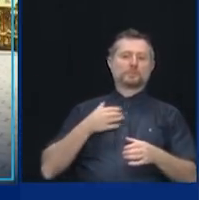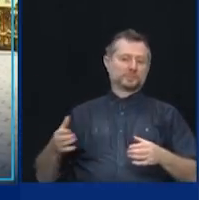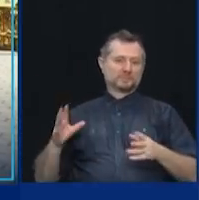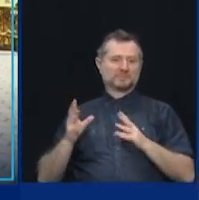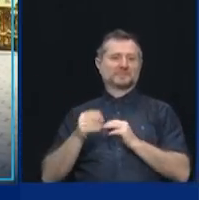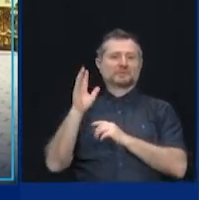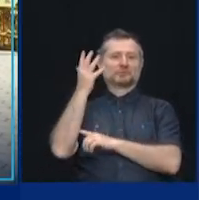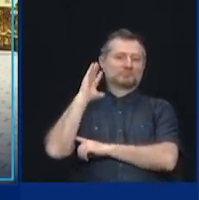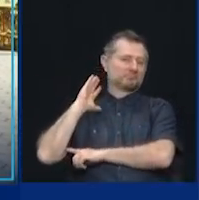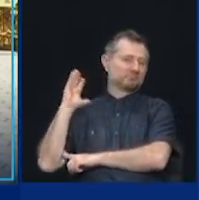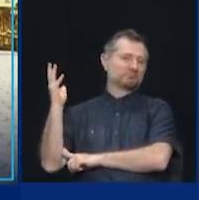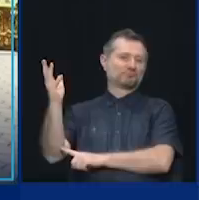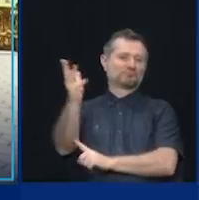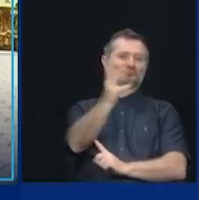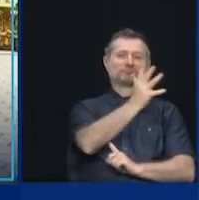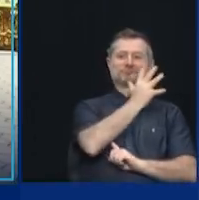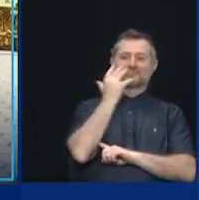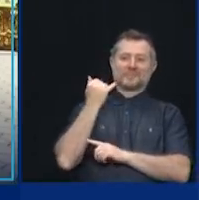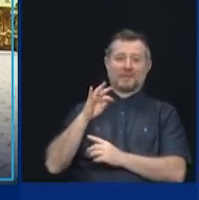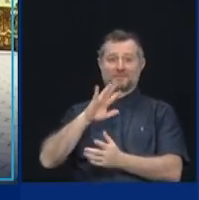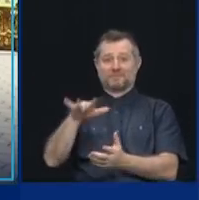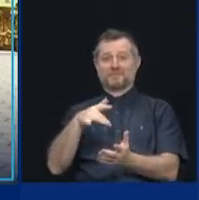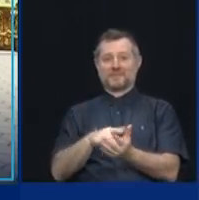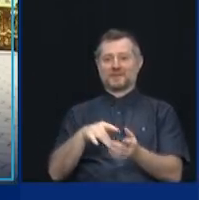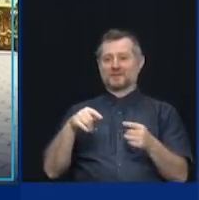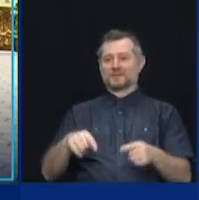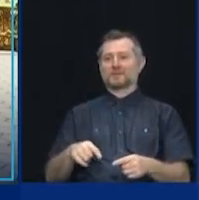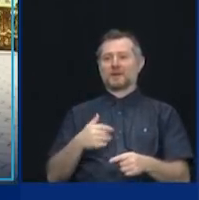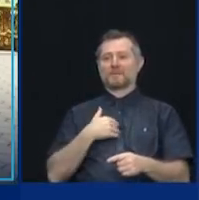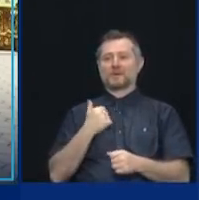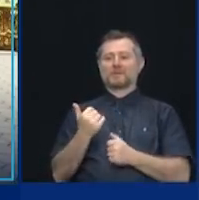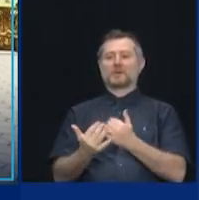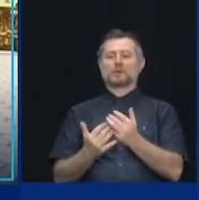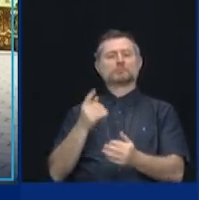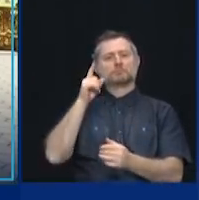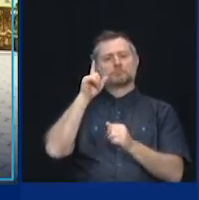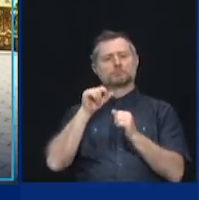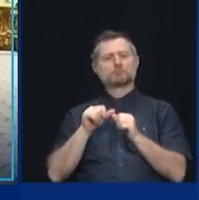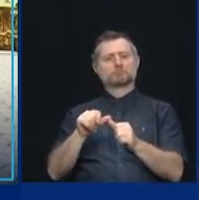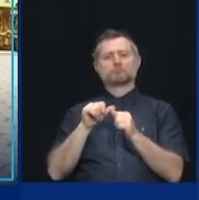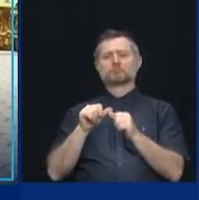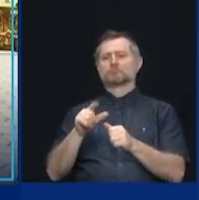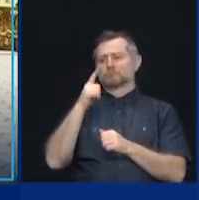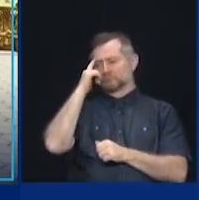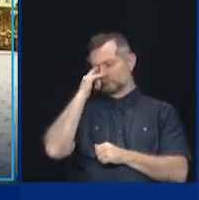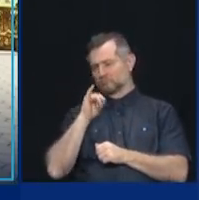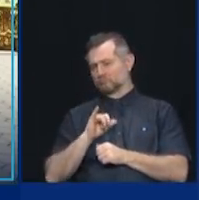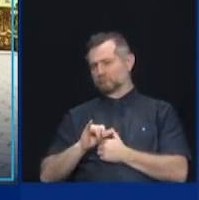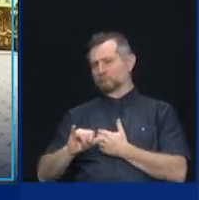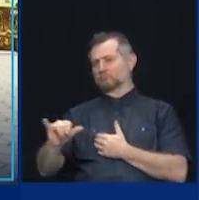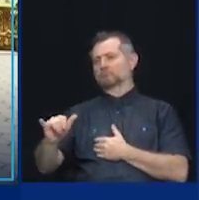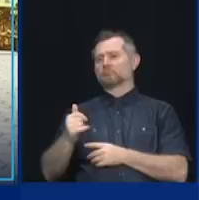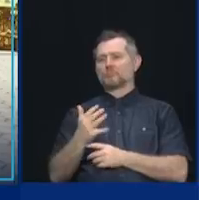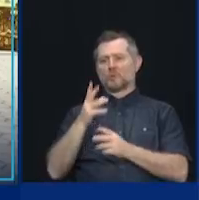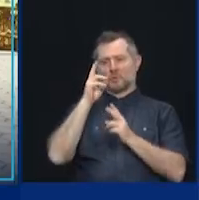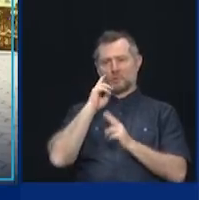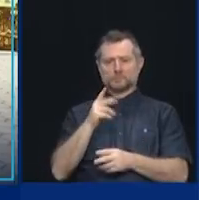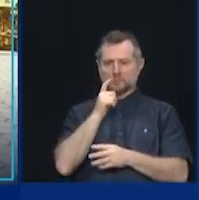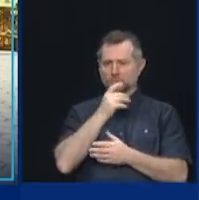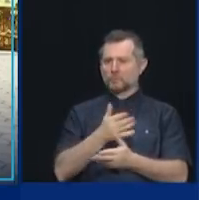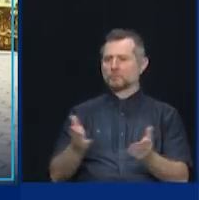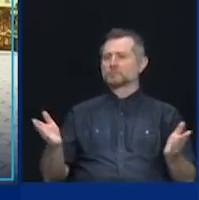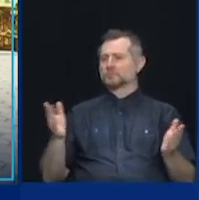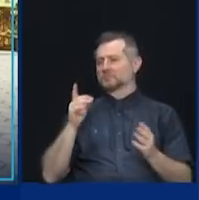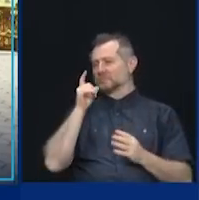be an eternal flame that honors those that we lost